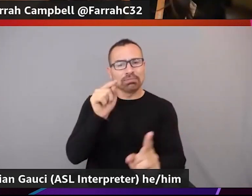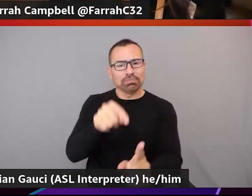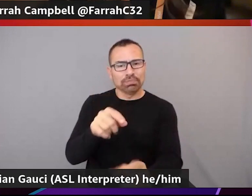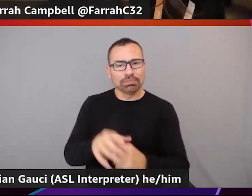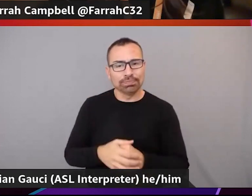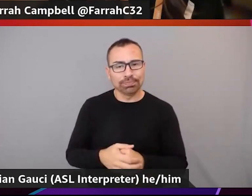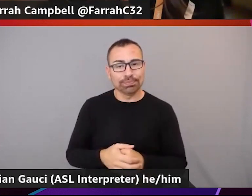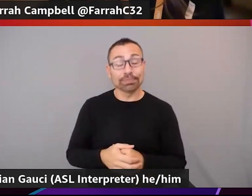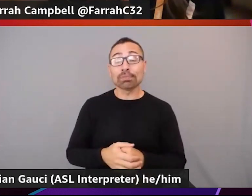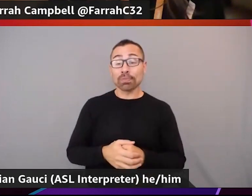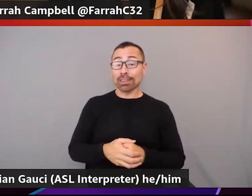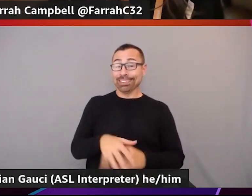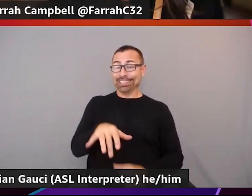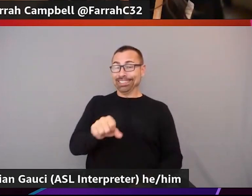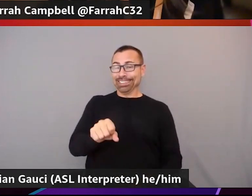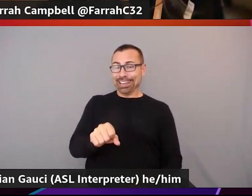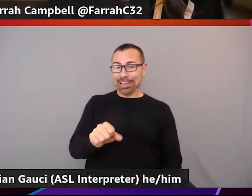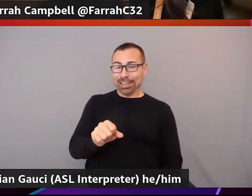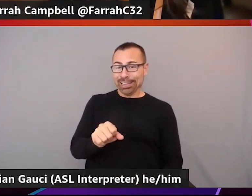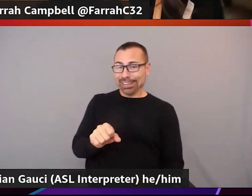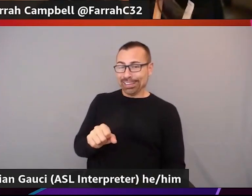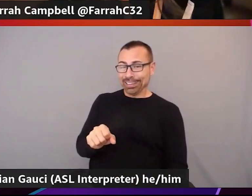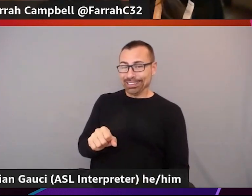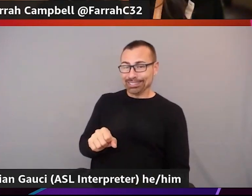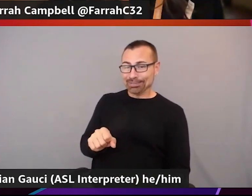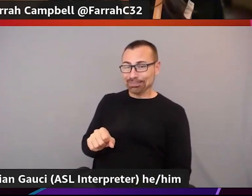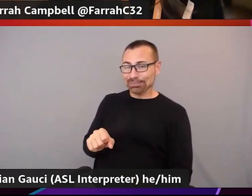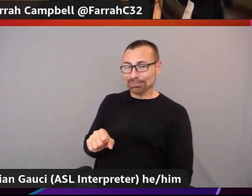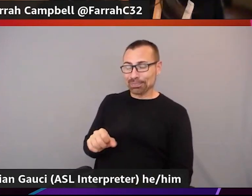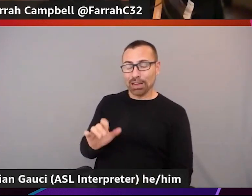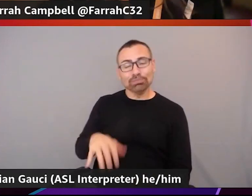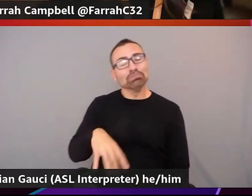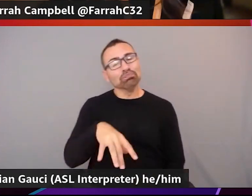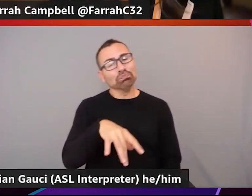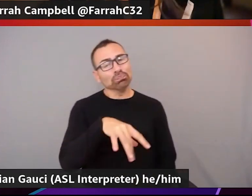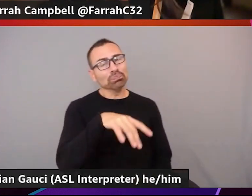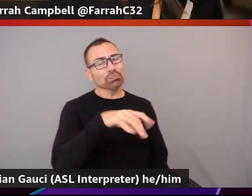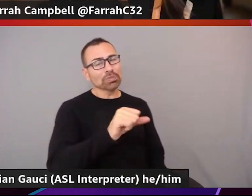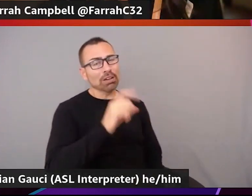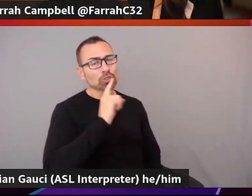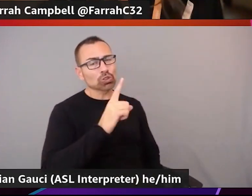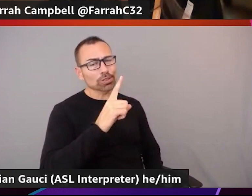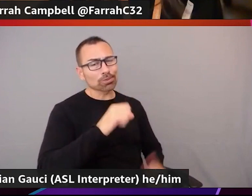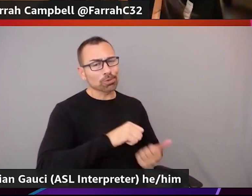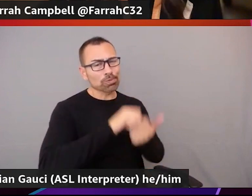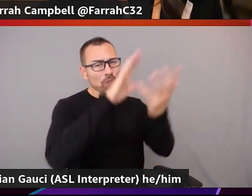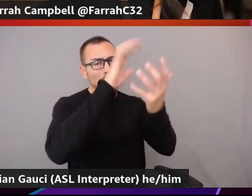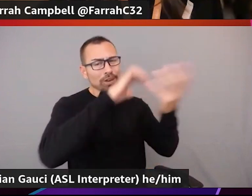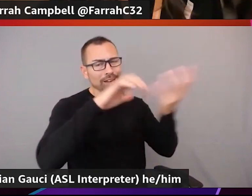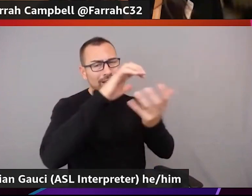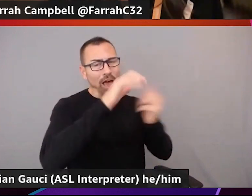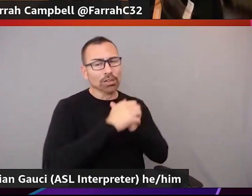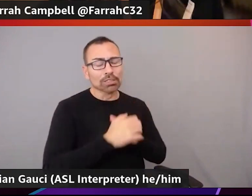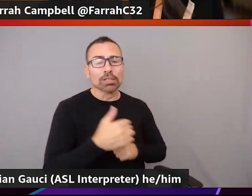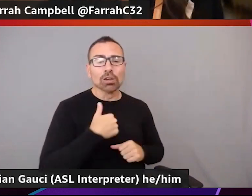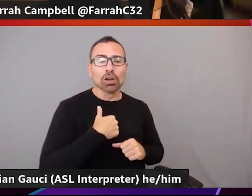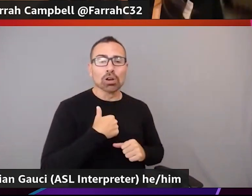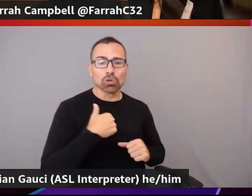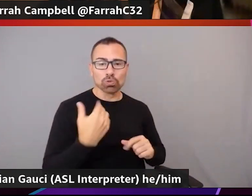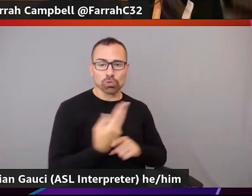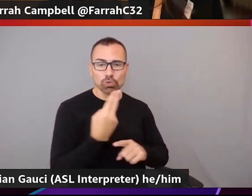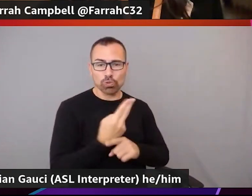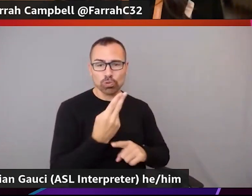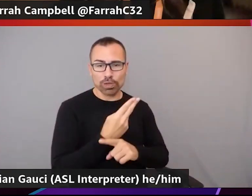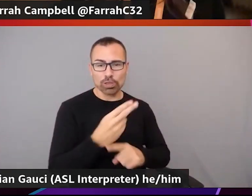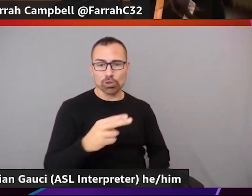Yeah, for sure. So once we got up in the cloud, I know I spoke on a previous session about we use cell-based architecture. So maybe I